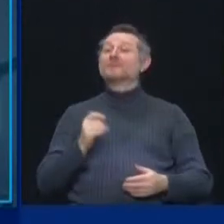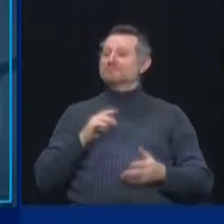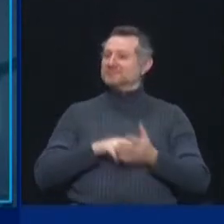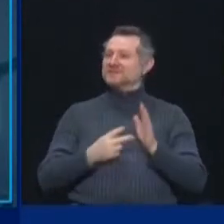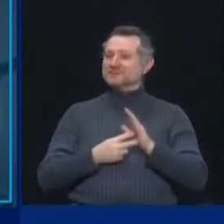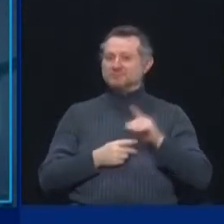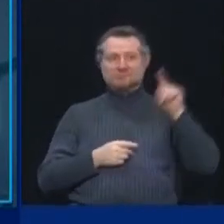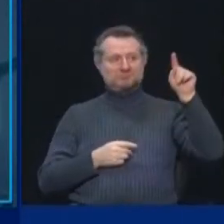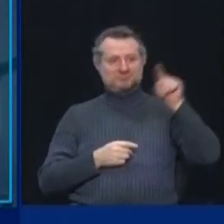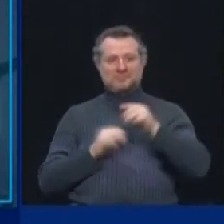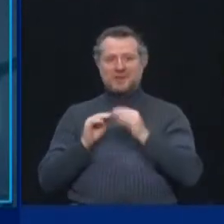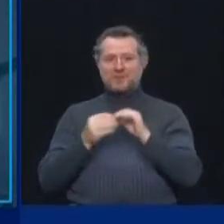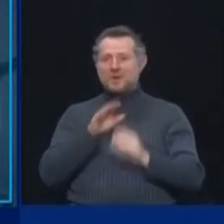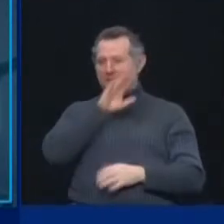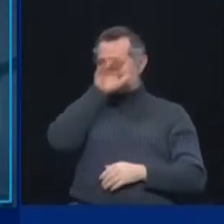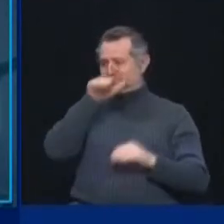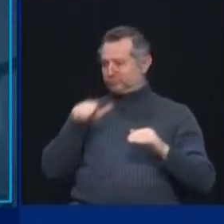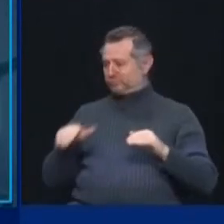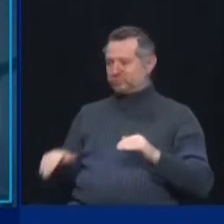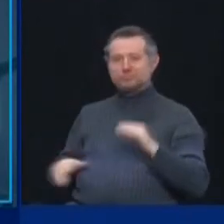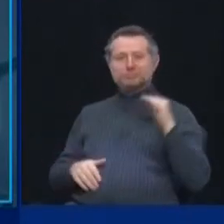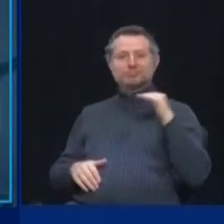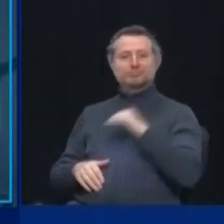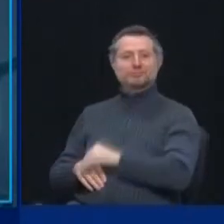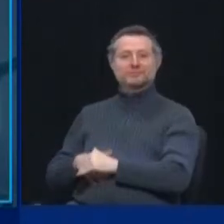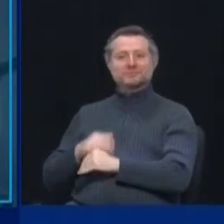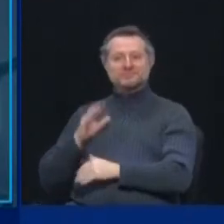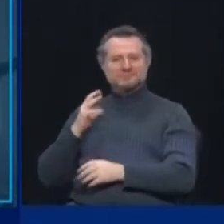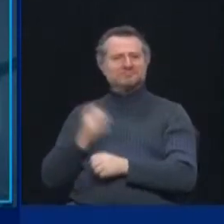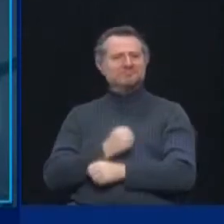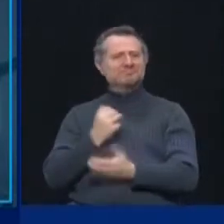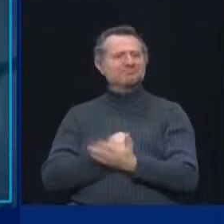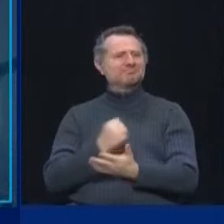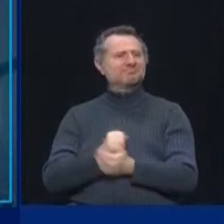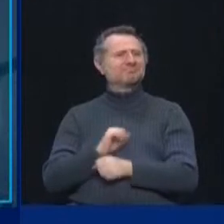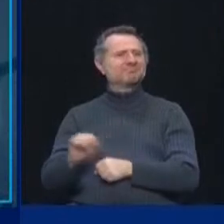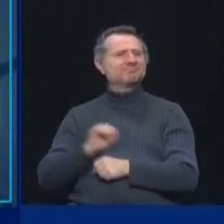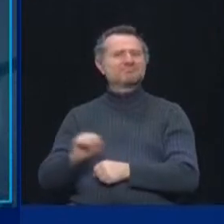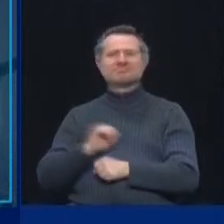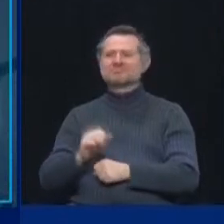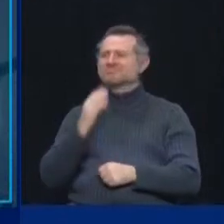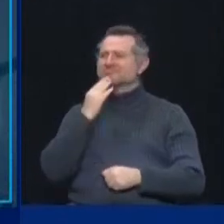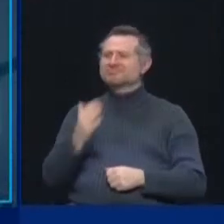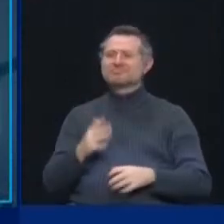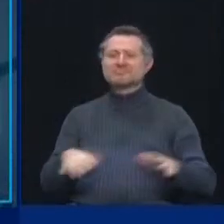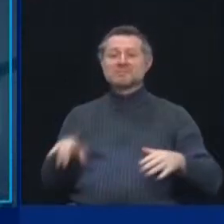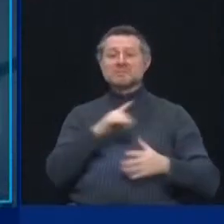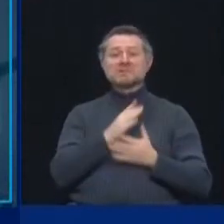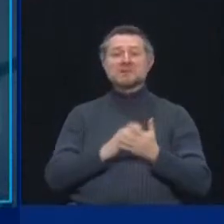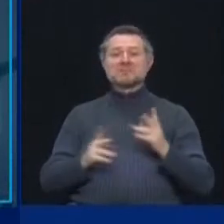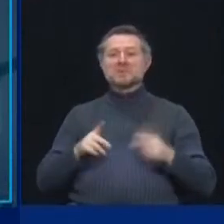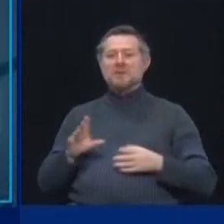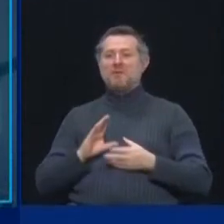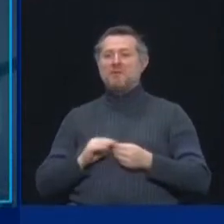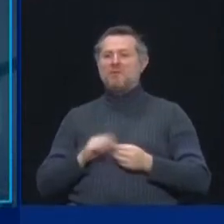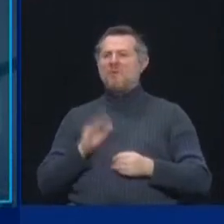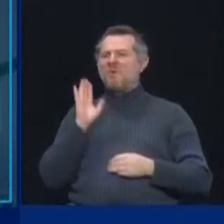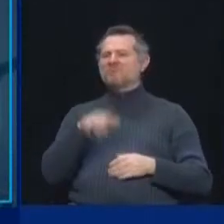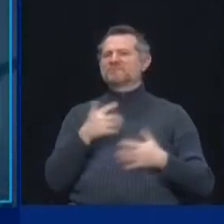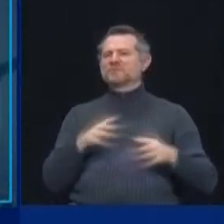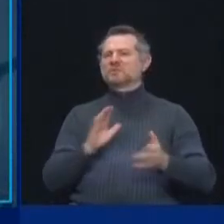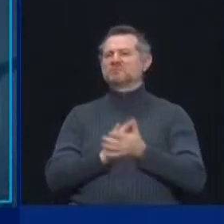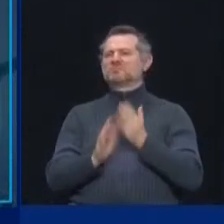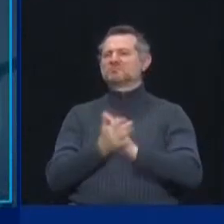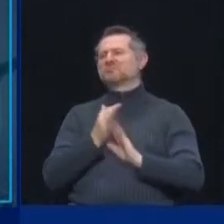and we're working very, very hard to keep it that way. People want to say, well, COVID is over, COVID is done. 22